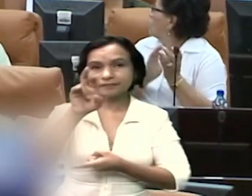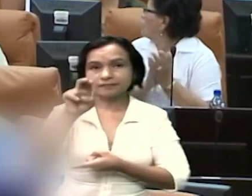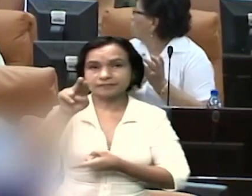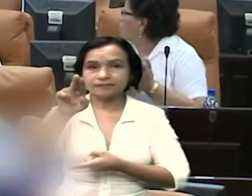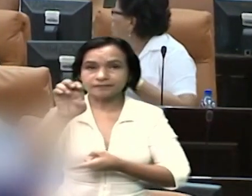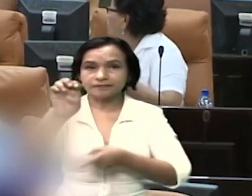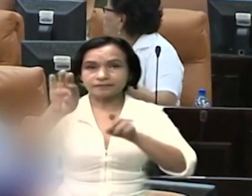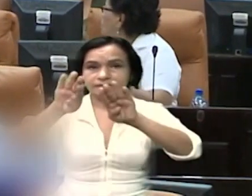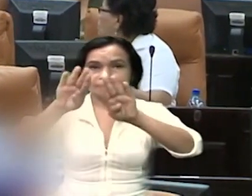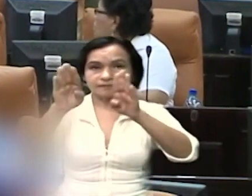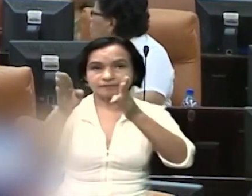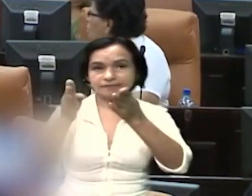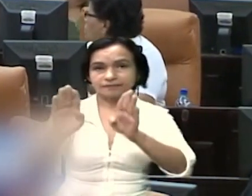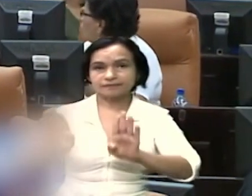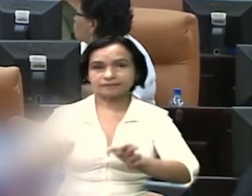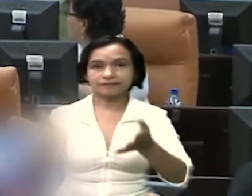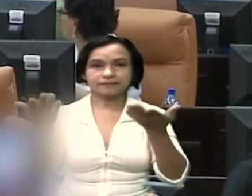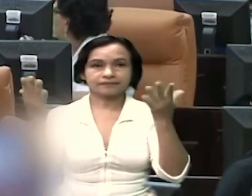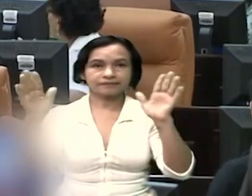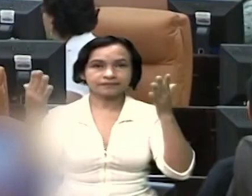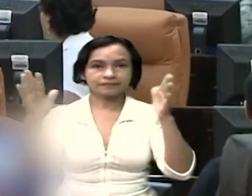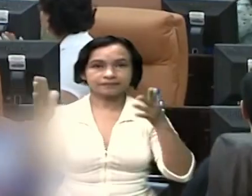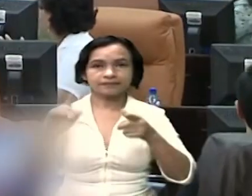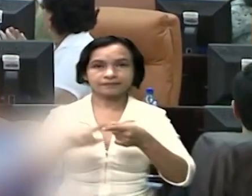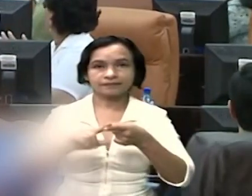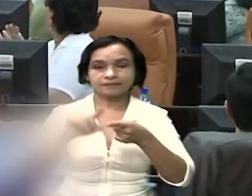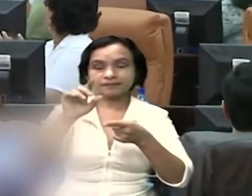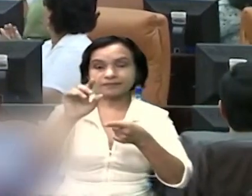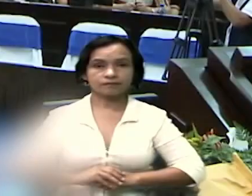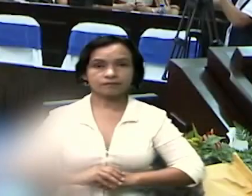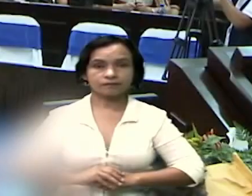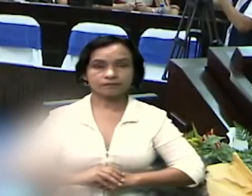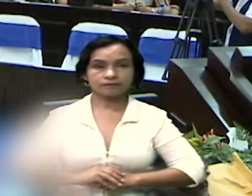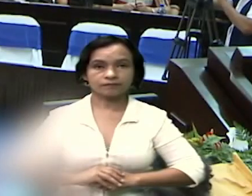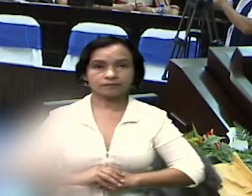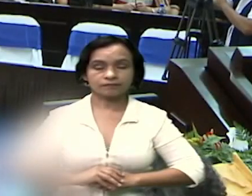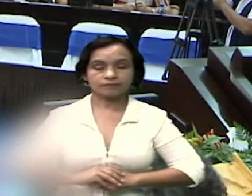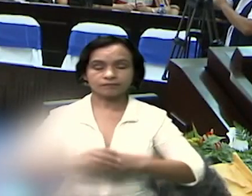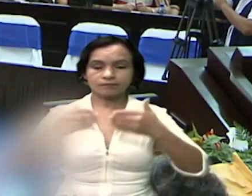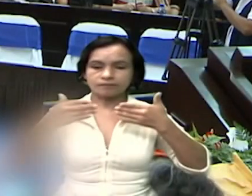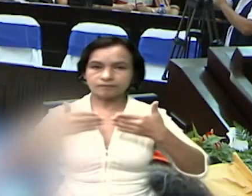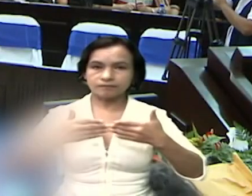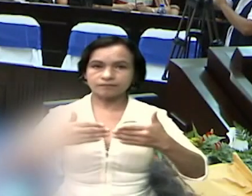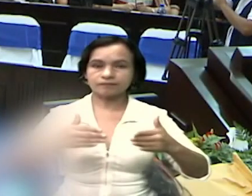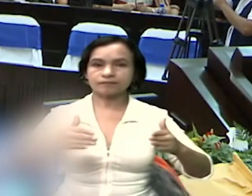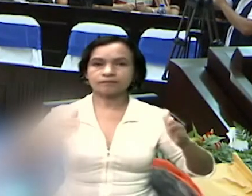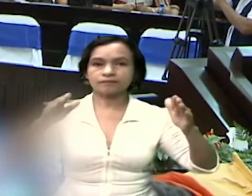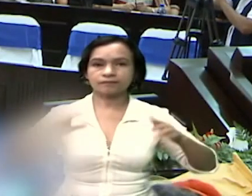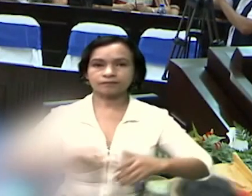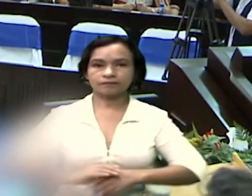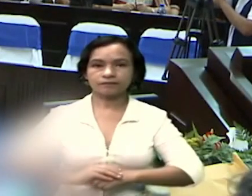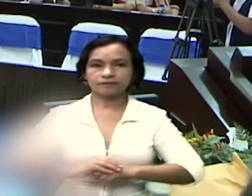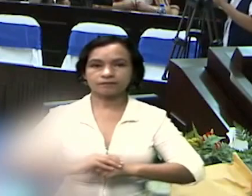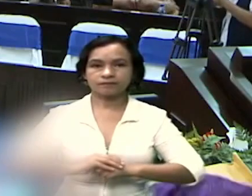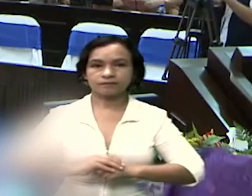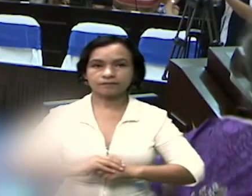2 to 4 years in prison for anyone who spreads what it calls false information online. The worry is that it could simply be used to censor any reporting